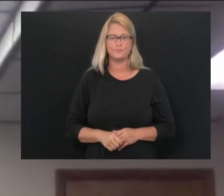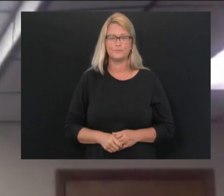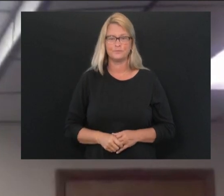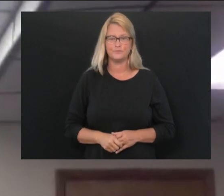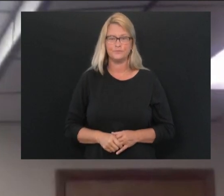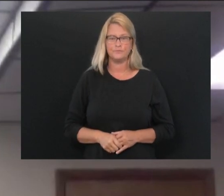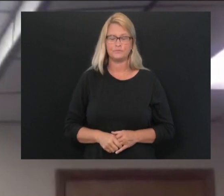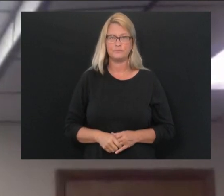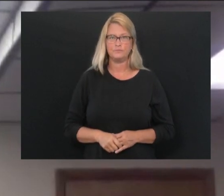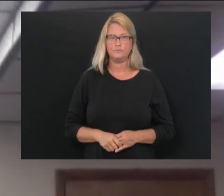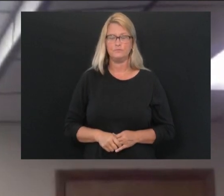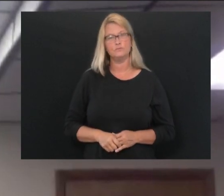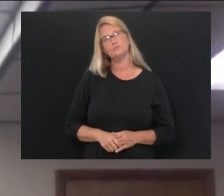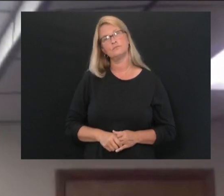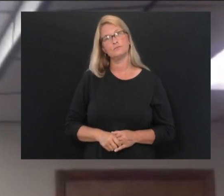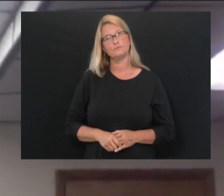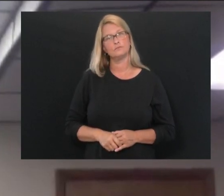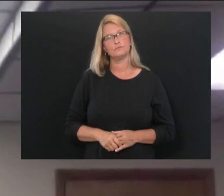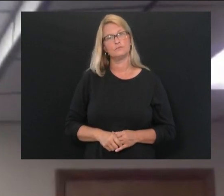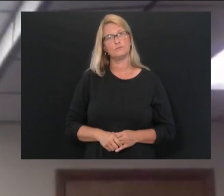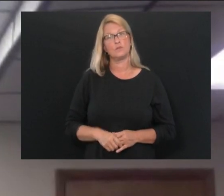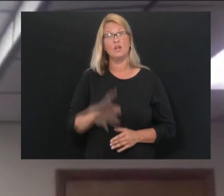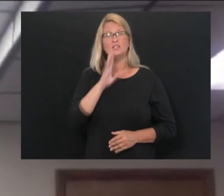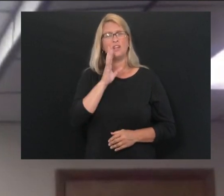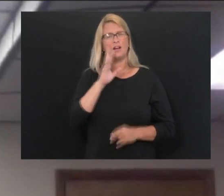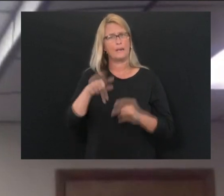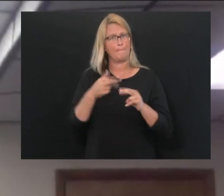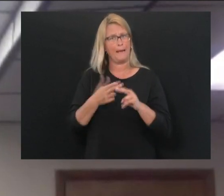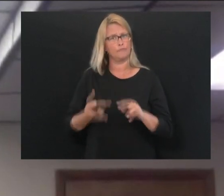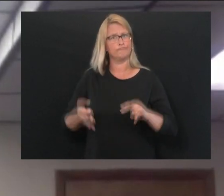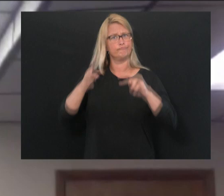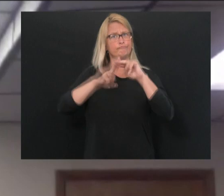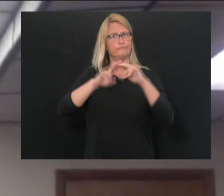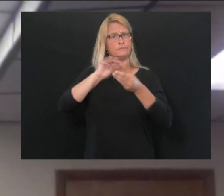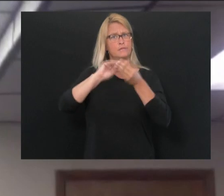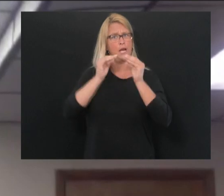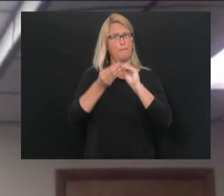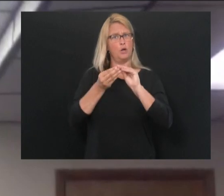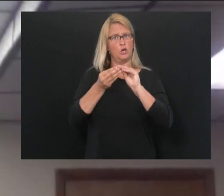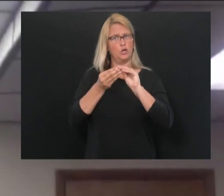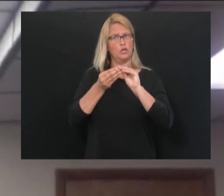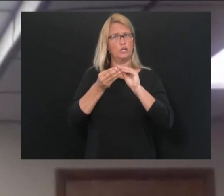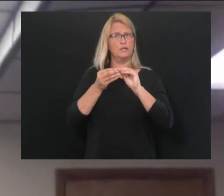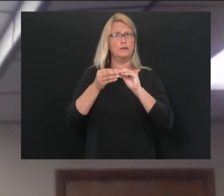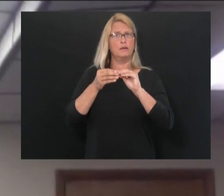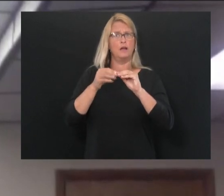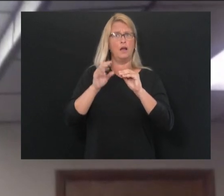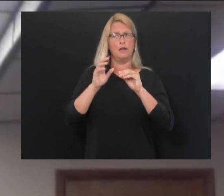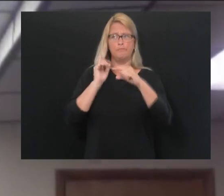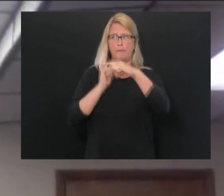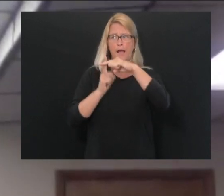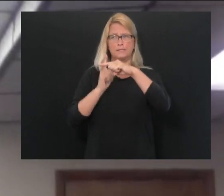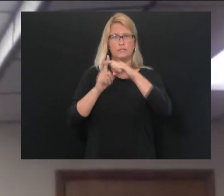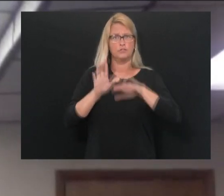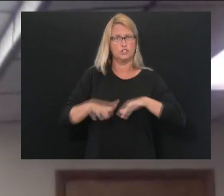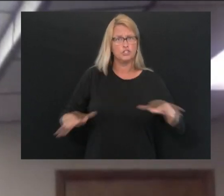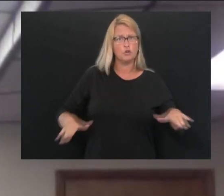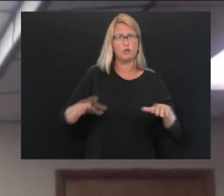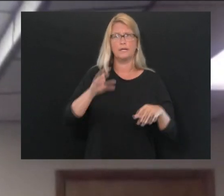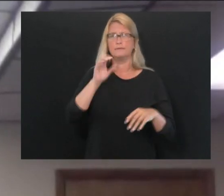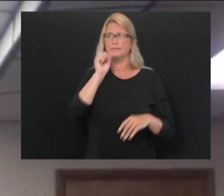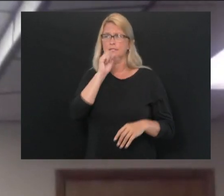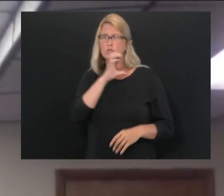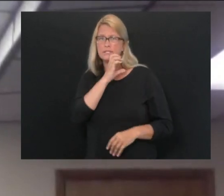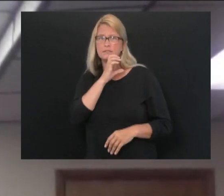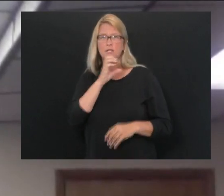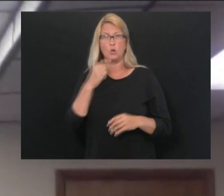what we just talked about the rising number of cases identified among children and younger people, do we have any